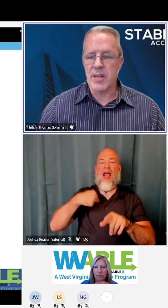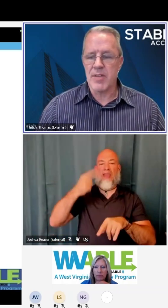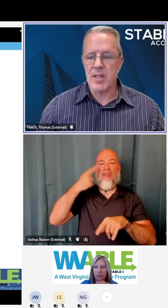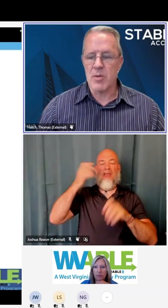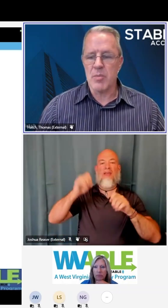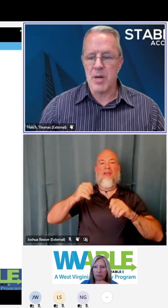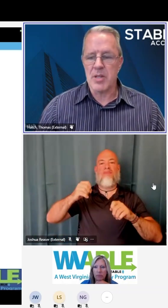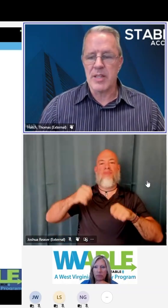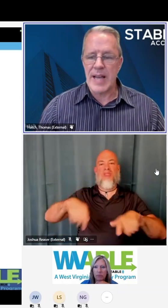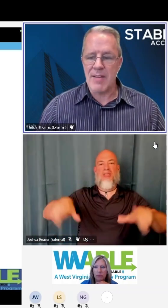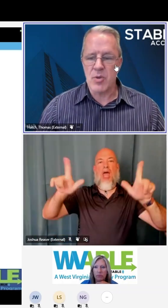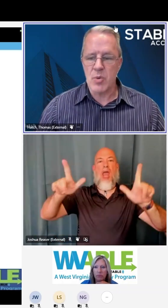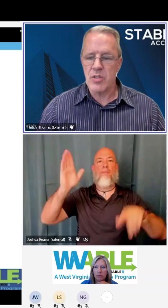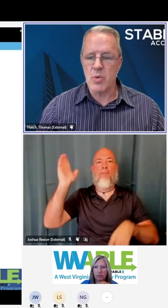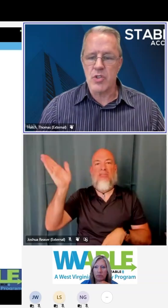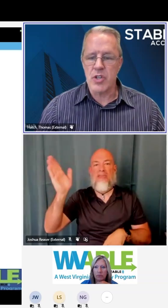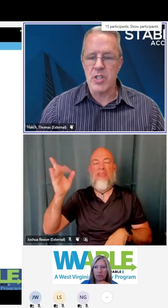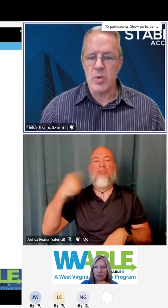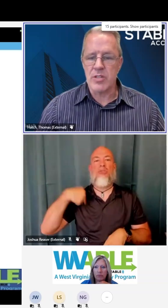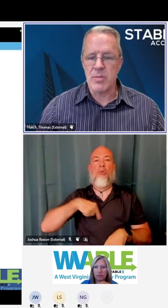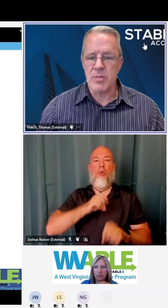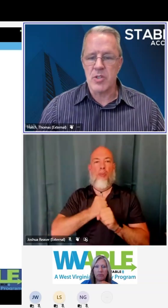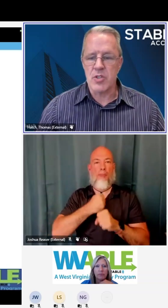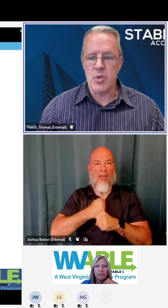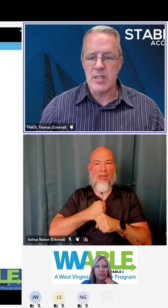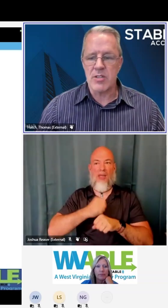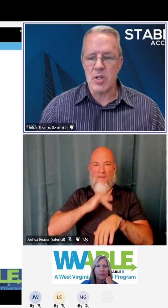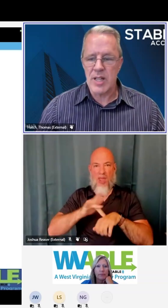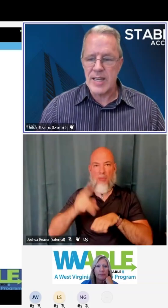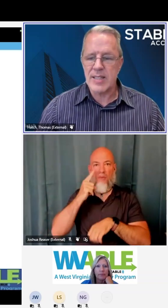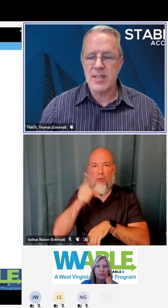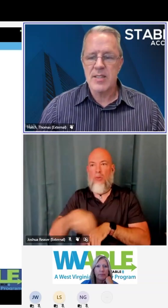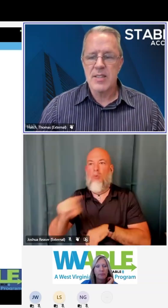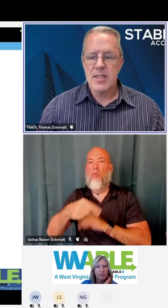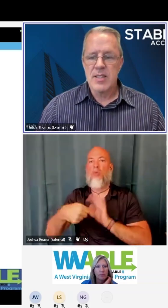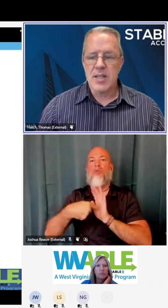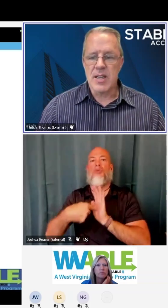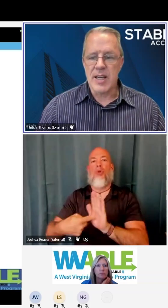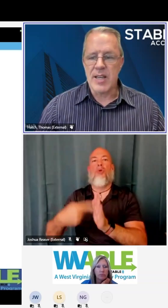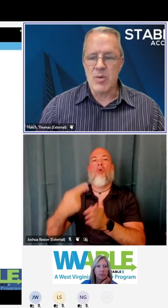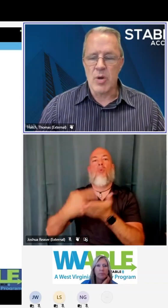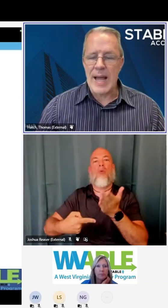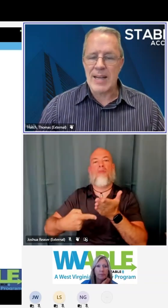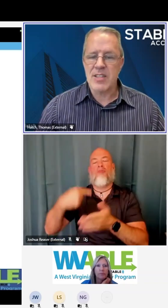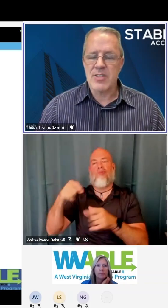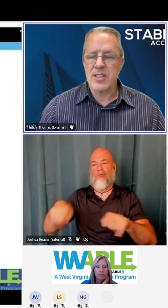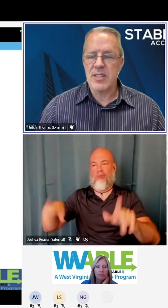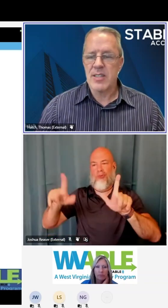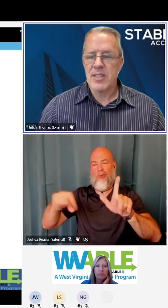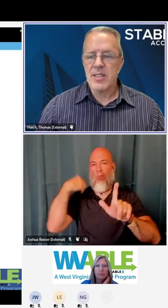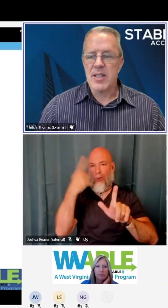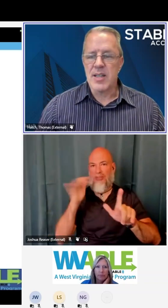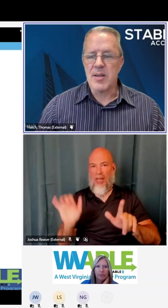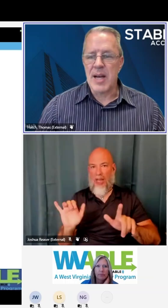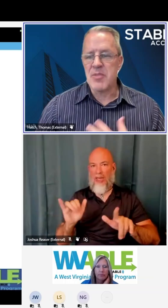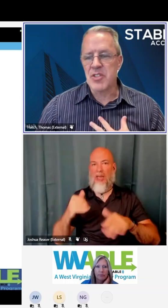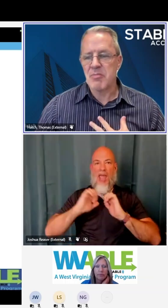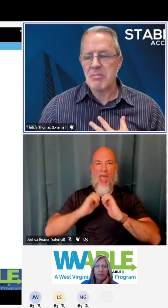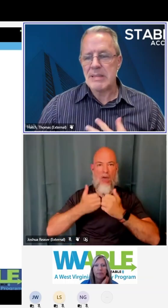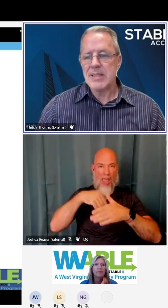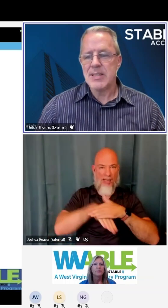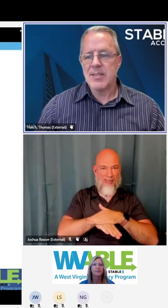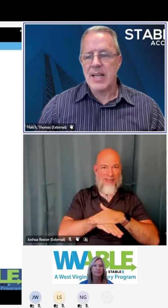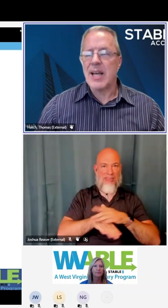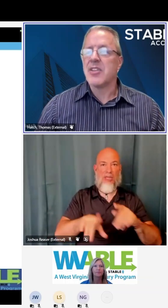that we'll make available publicly afterwards, we'll show you what some of those screens look like and where to access it. I'm